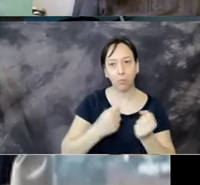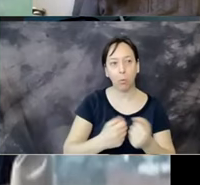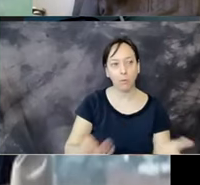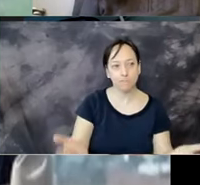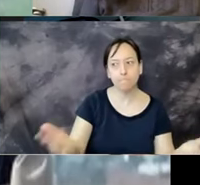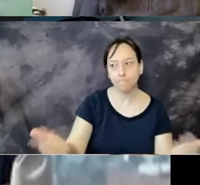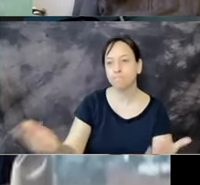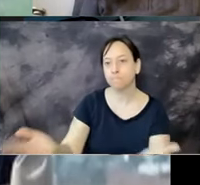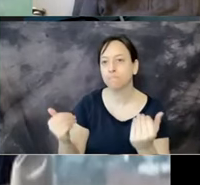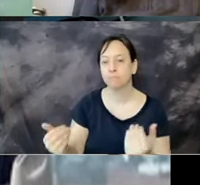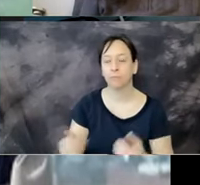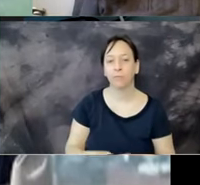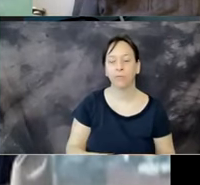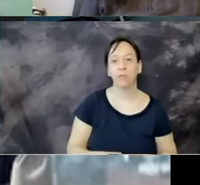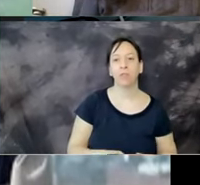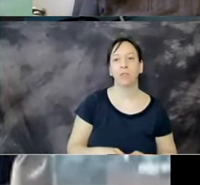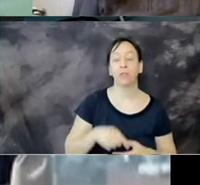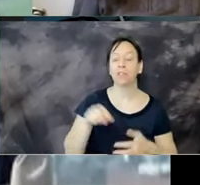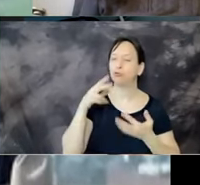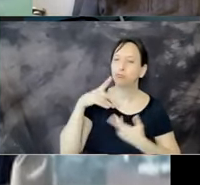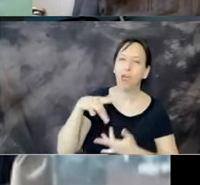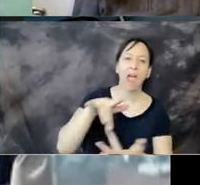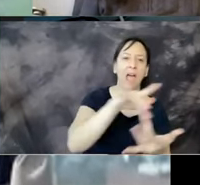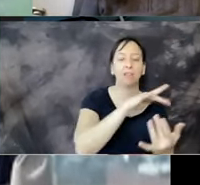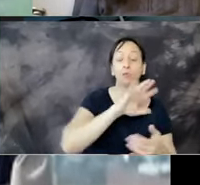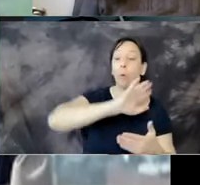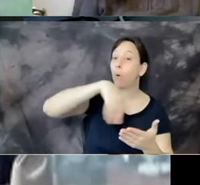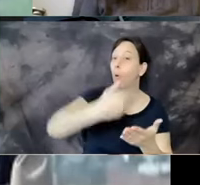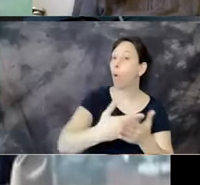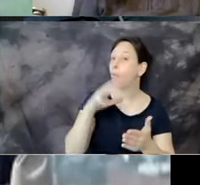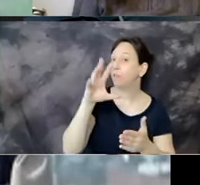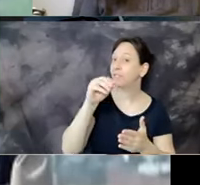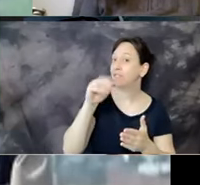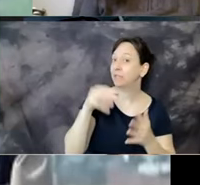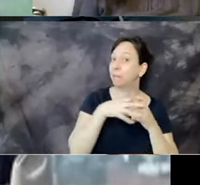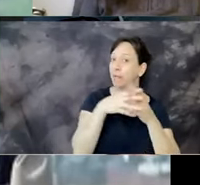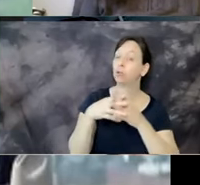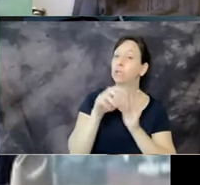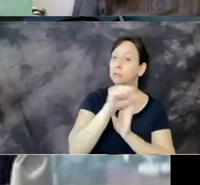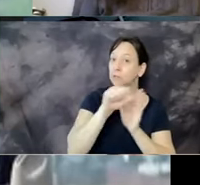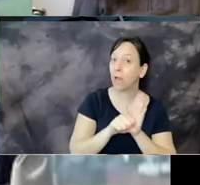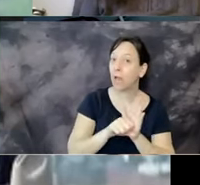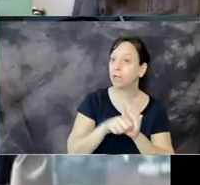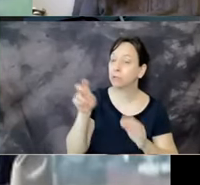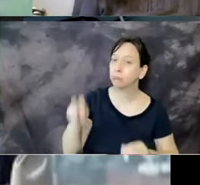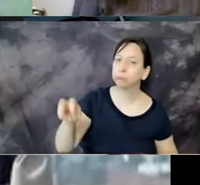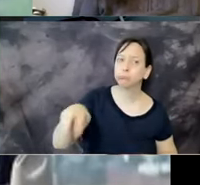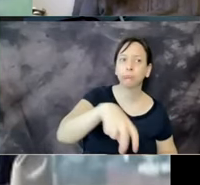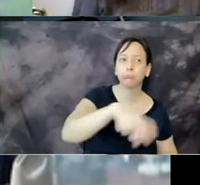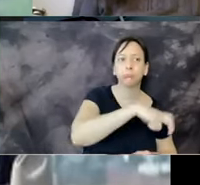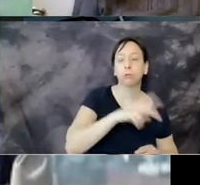law. He traveled to all 50 states, brought people with disabilities